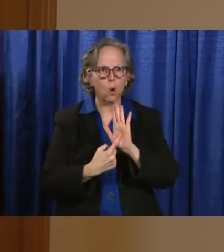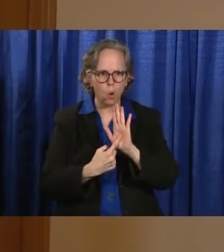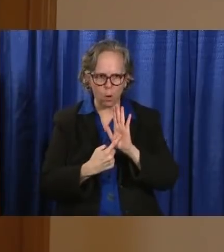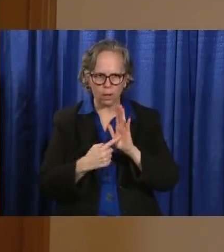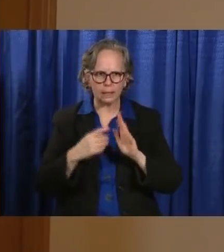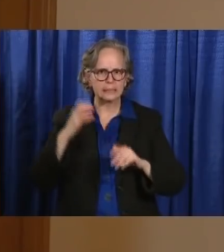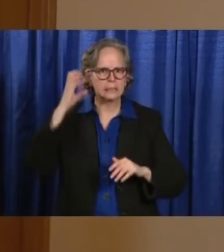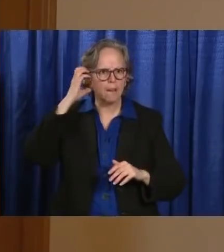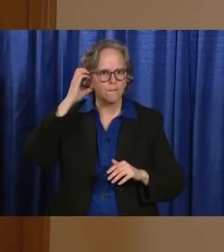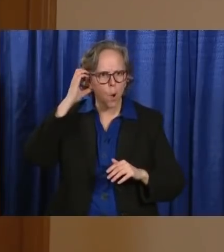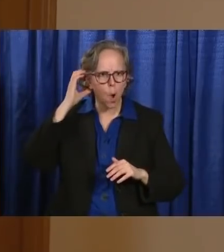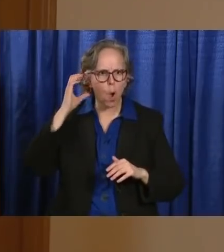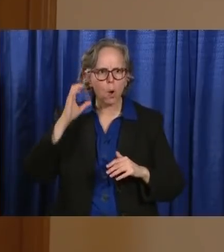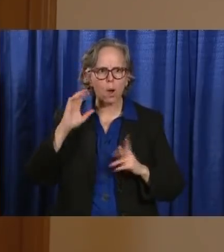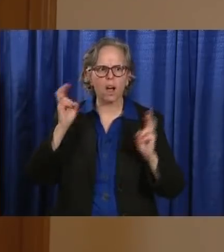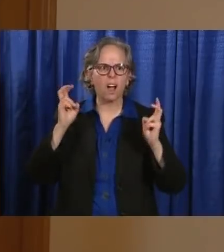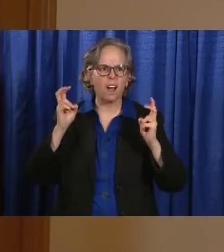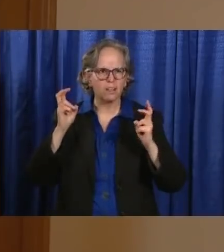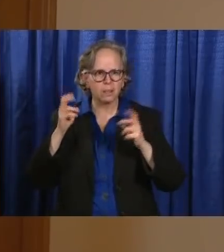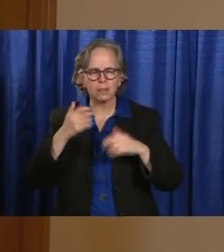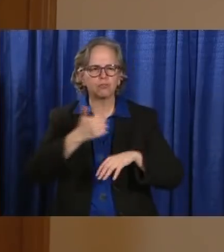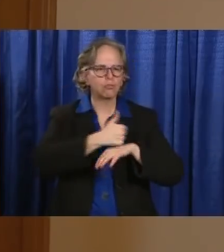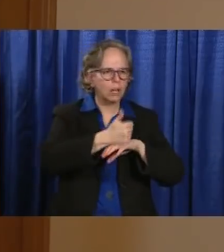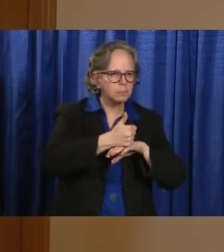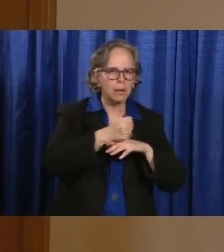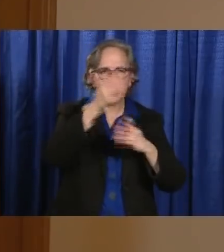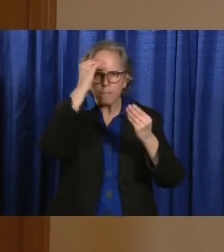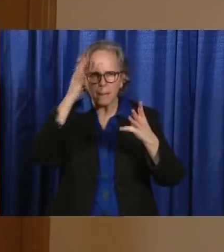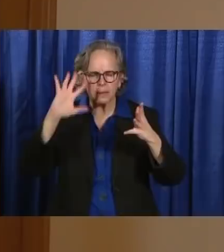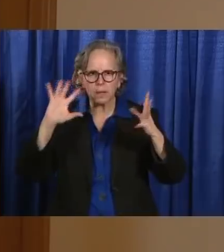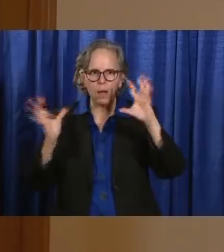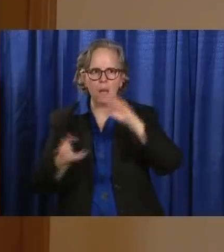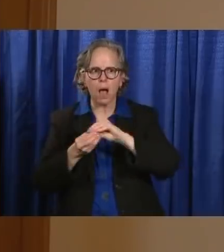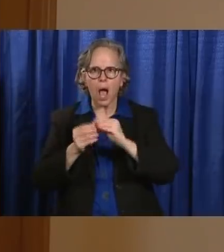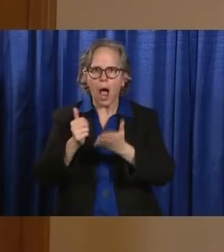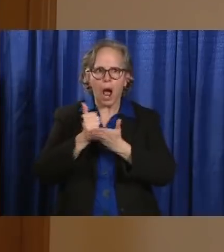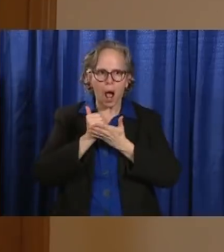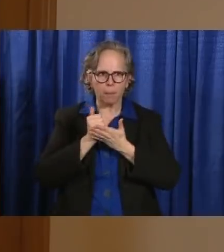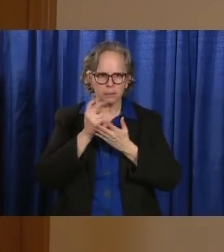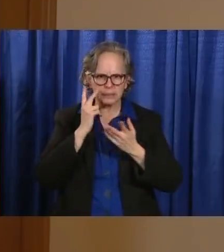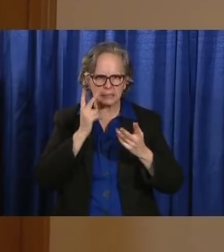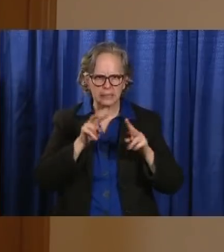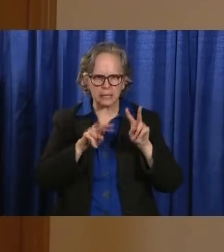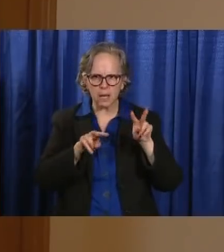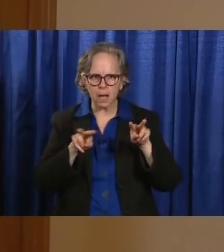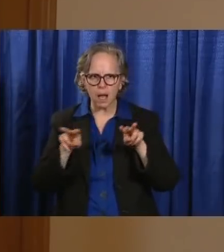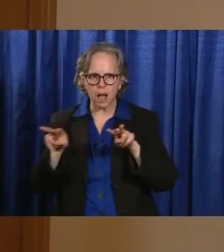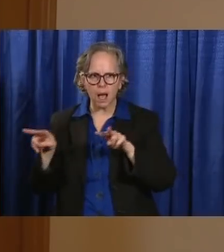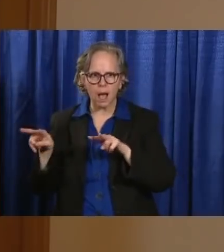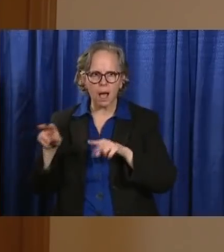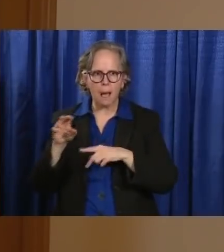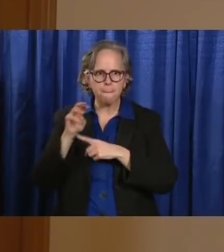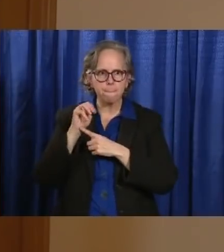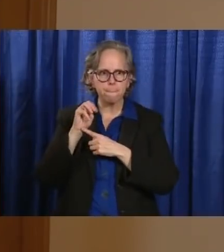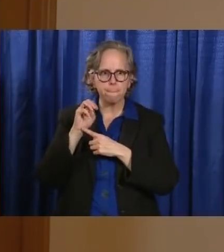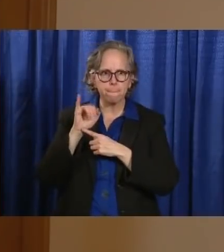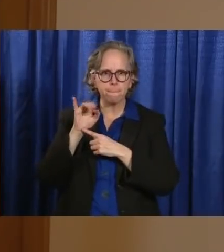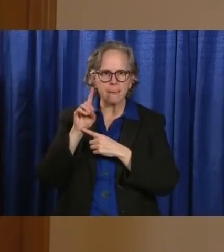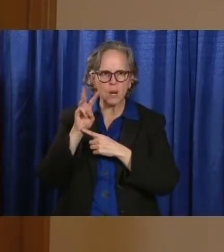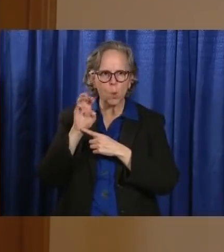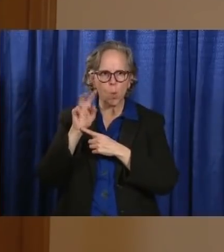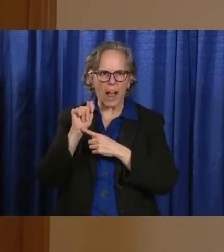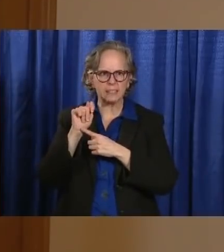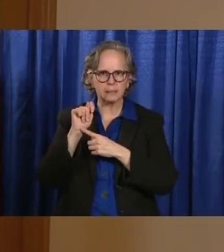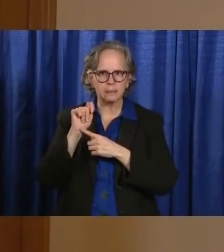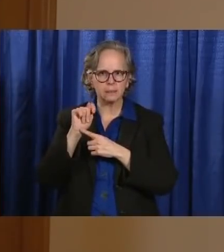and you can really see the collective Midwest impact, which is priceless, priceless to show